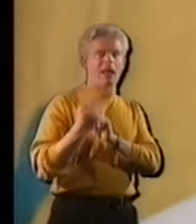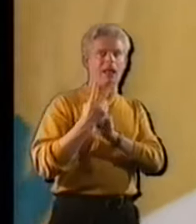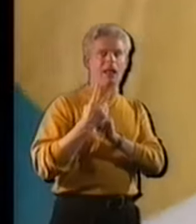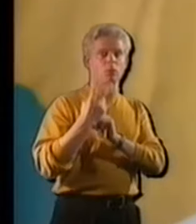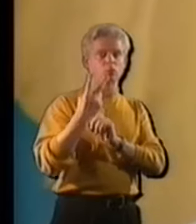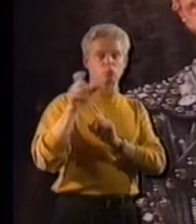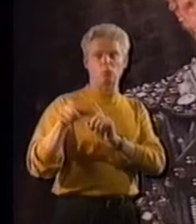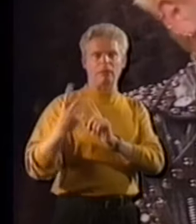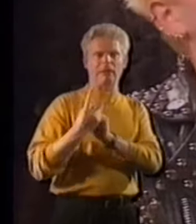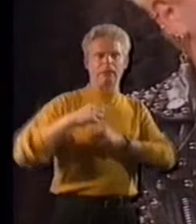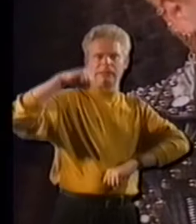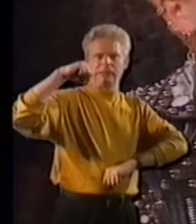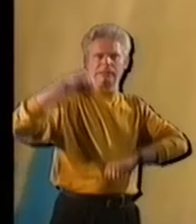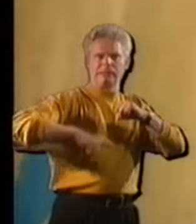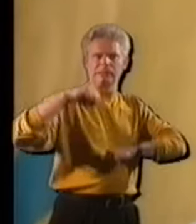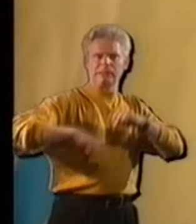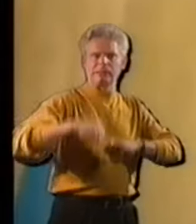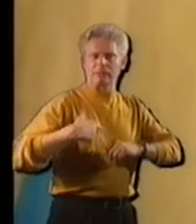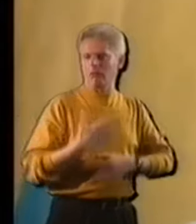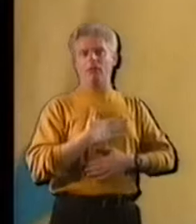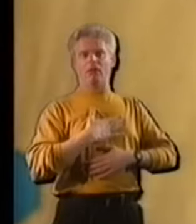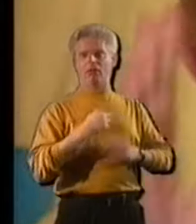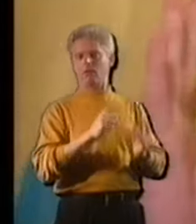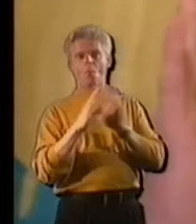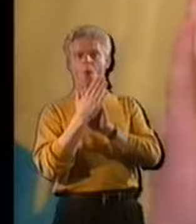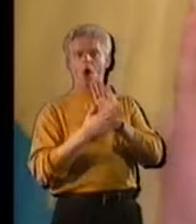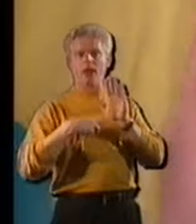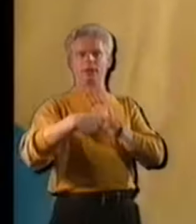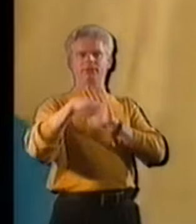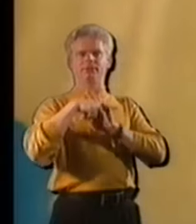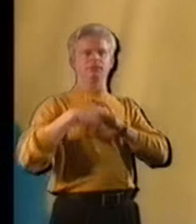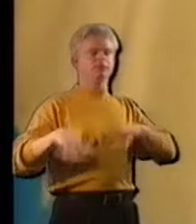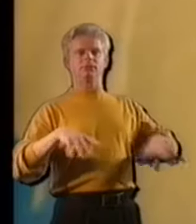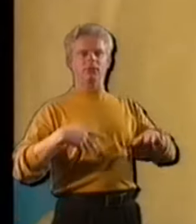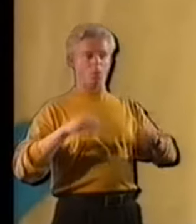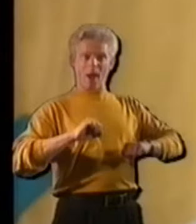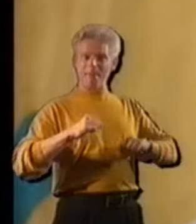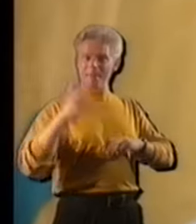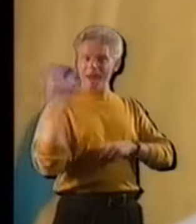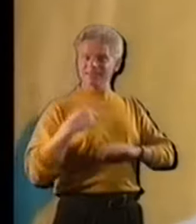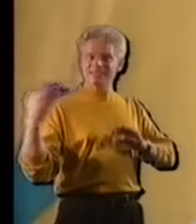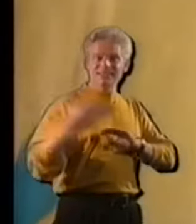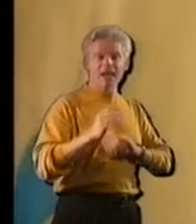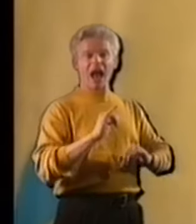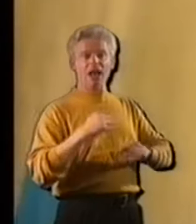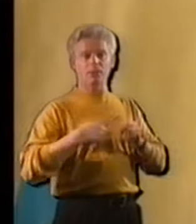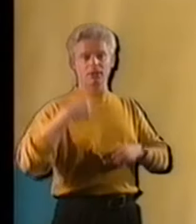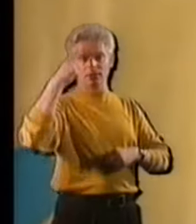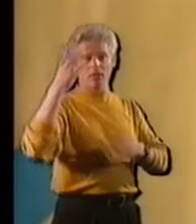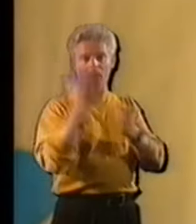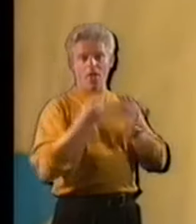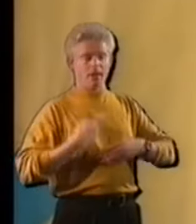I thought I was going to be mugged. These two guys pushed me off of a wall. I was sitting waiting for a bus. It